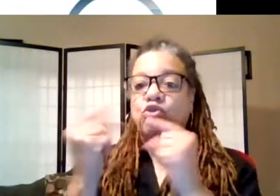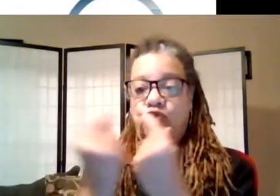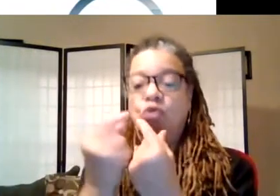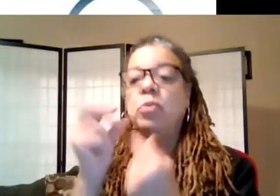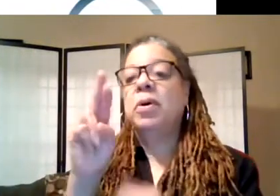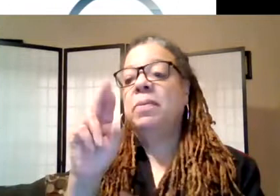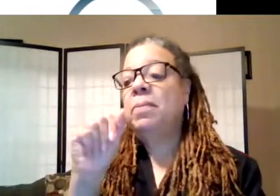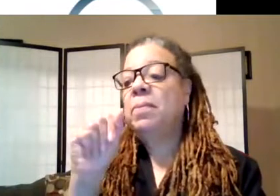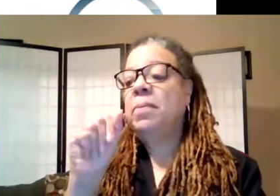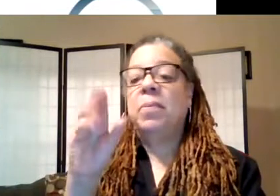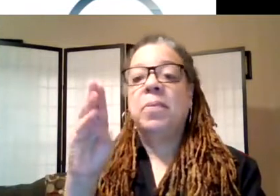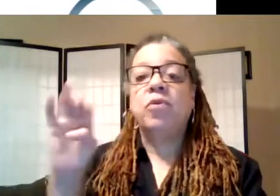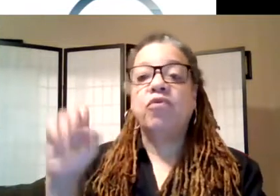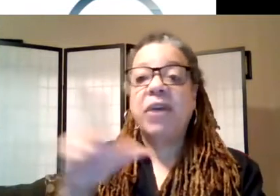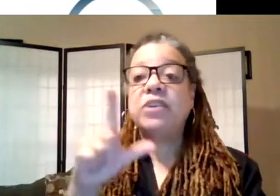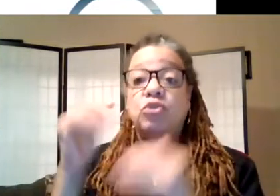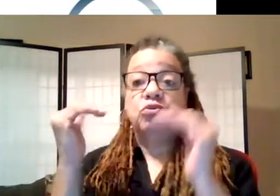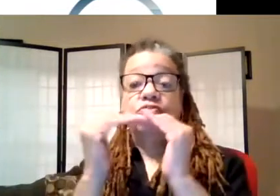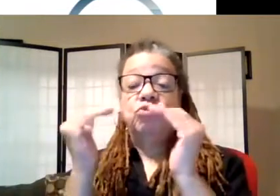groups, you name it, we have it.